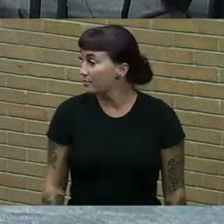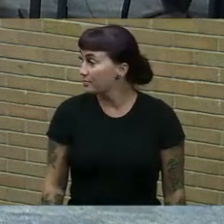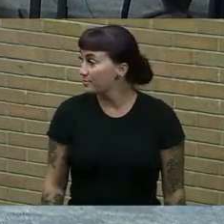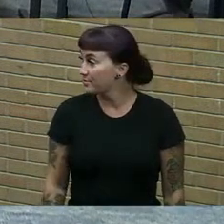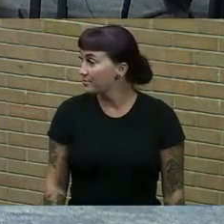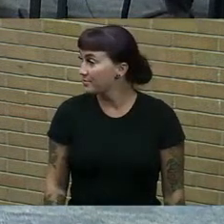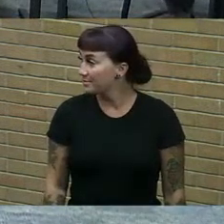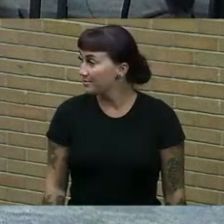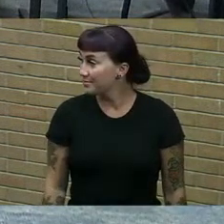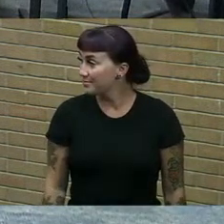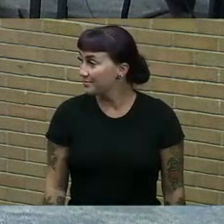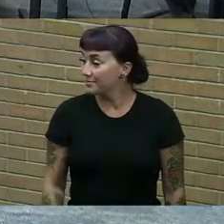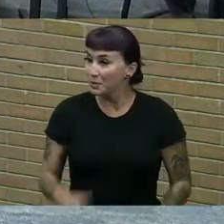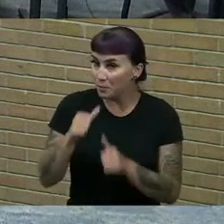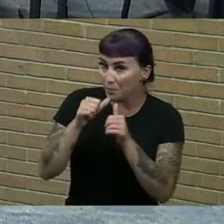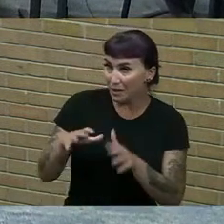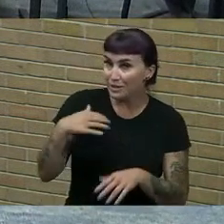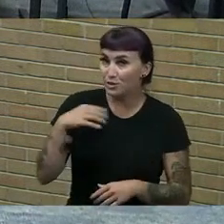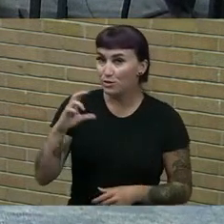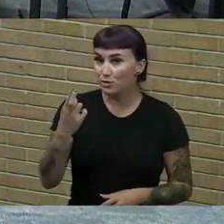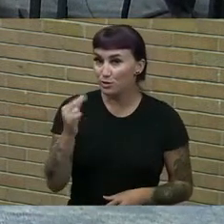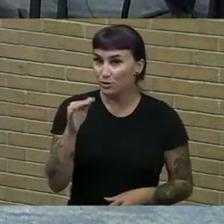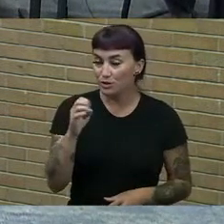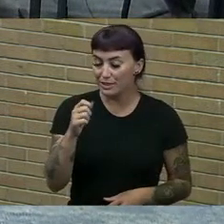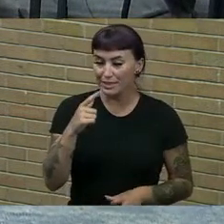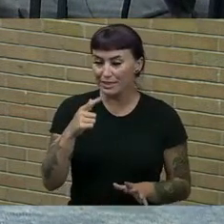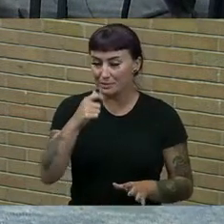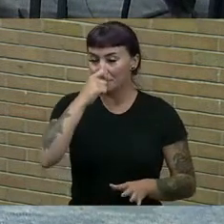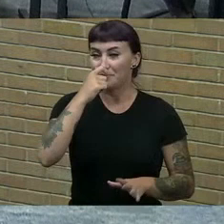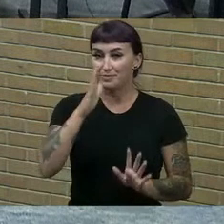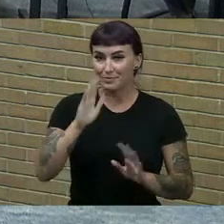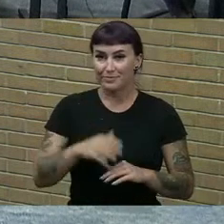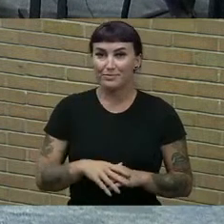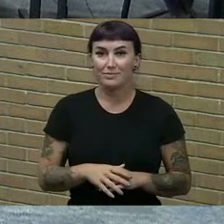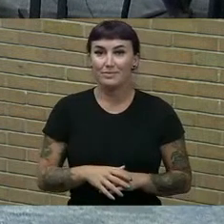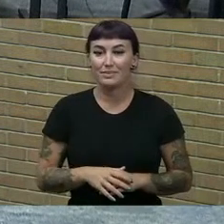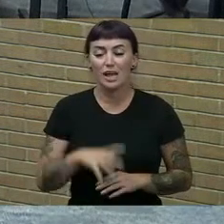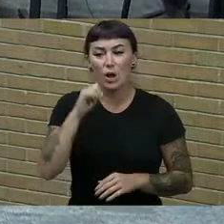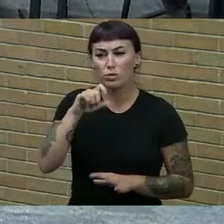Dan, please Excuse me. call the roll. Bless you. I was not sneezing at the financial reports.